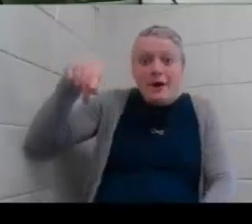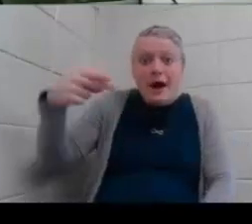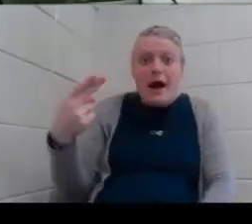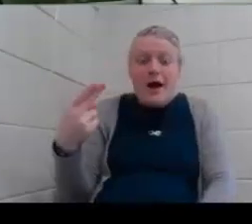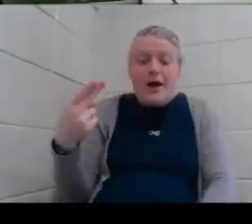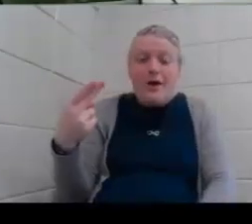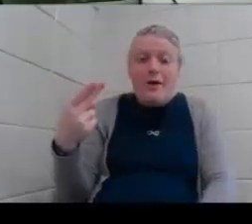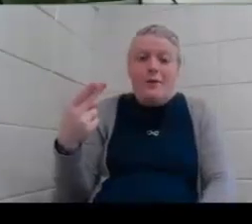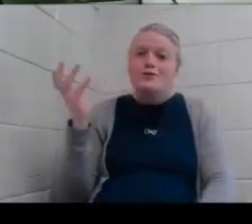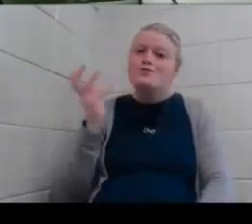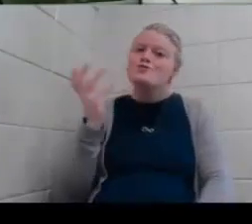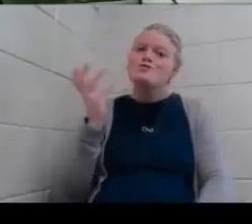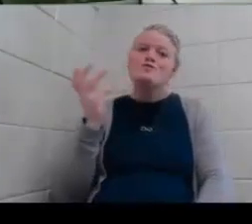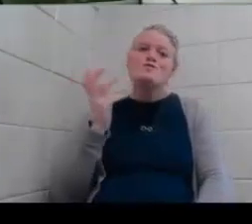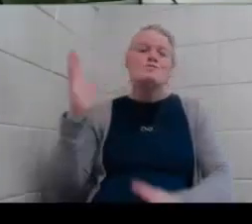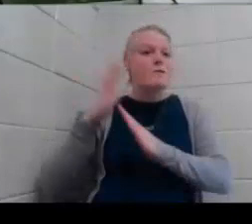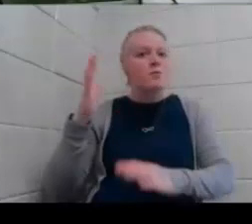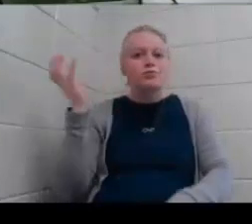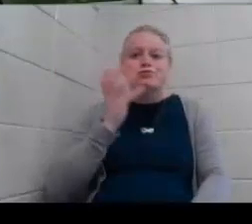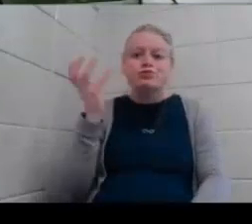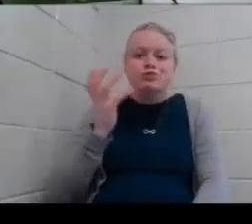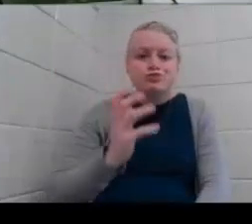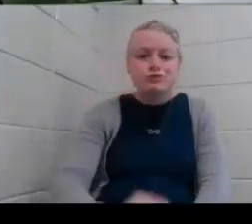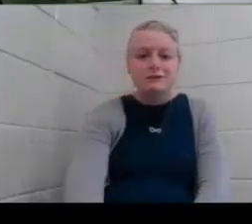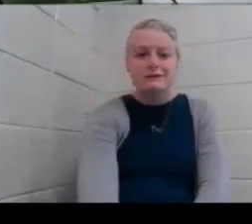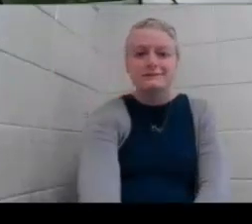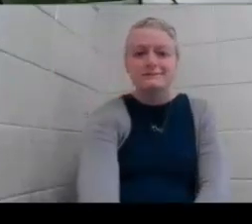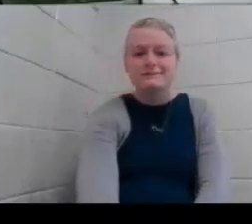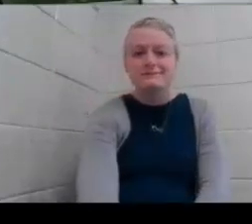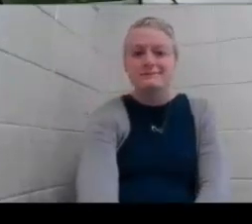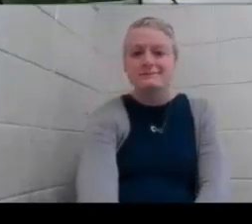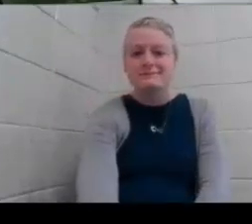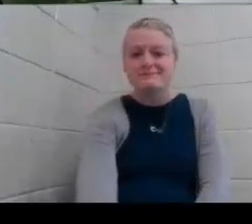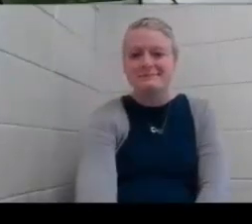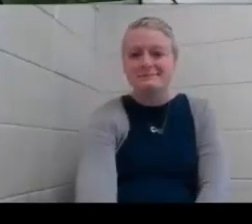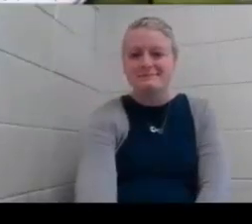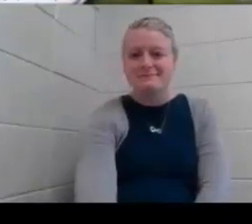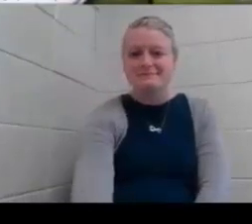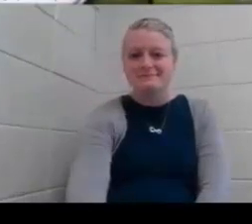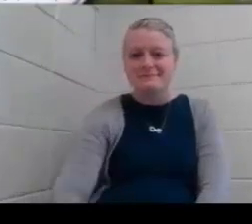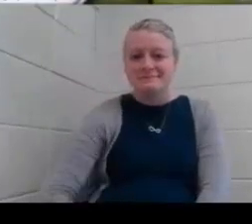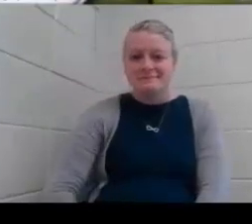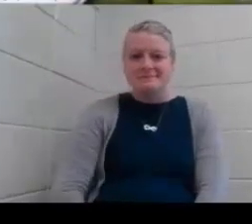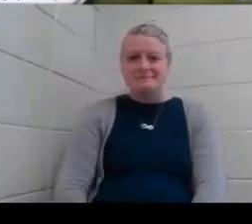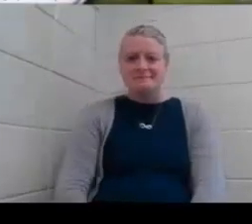40 miles per hour. Whew, that's so fast.